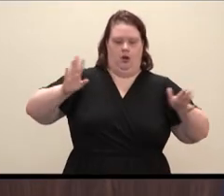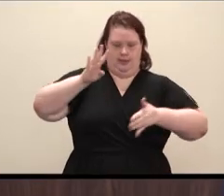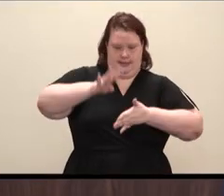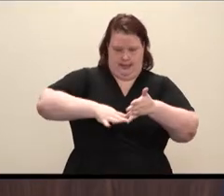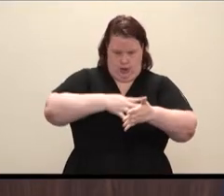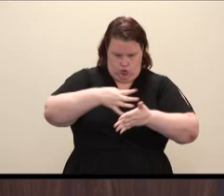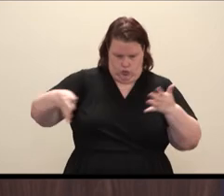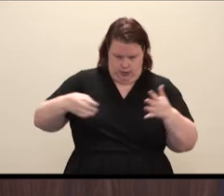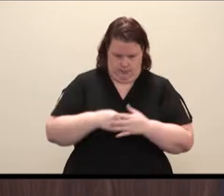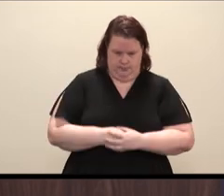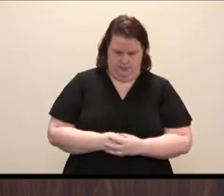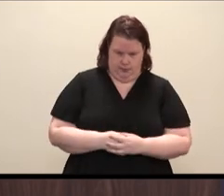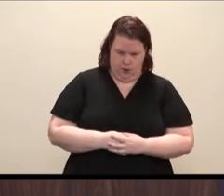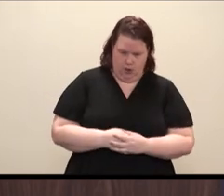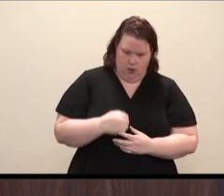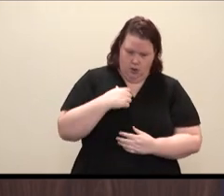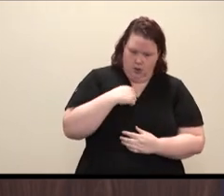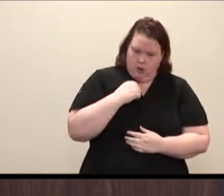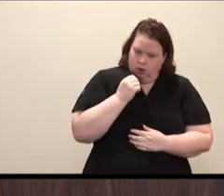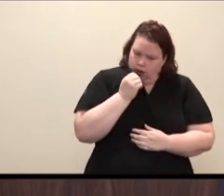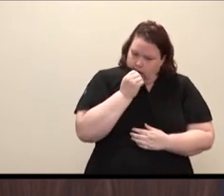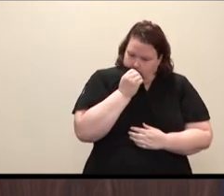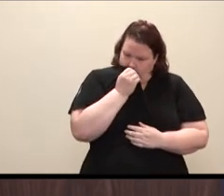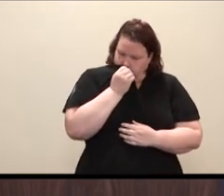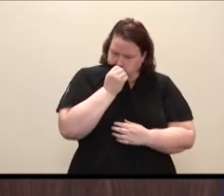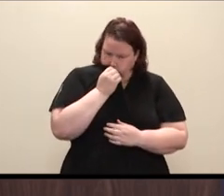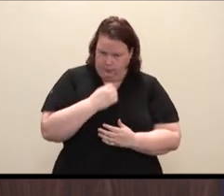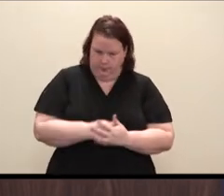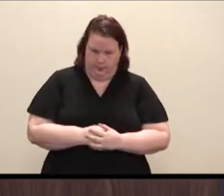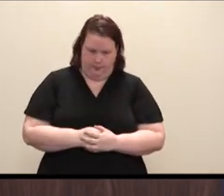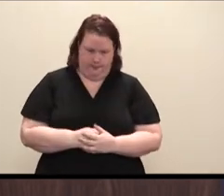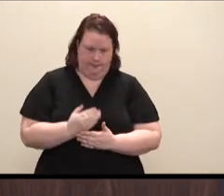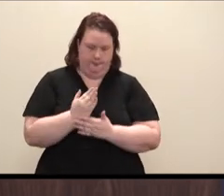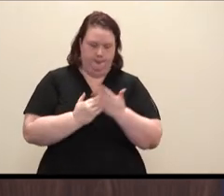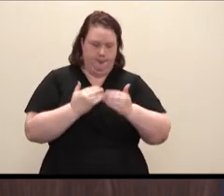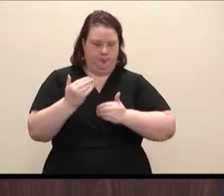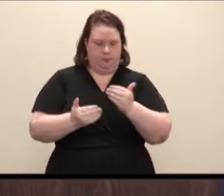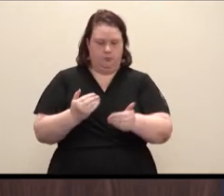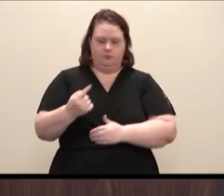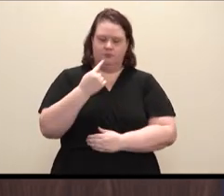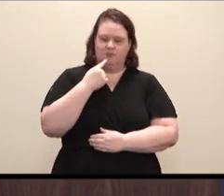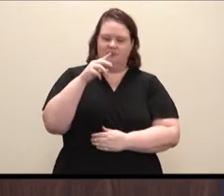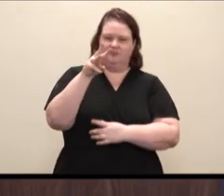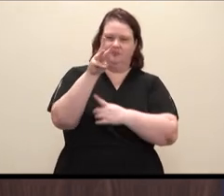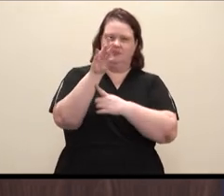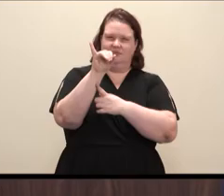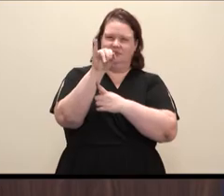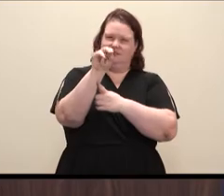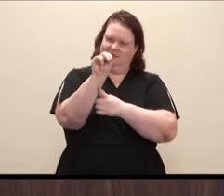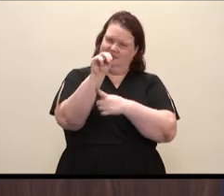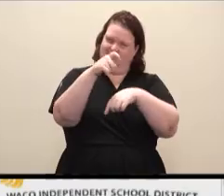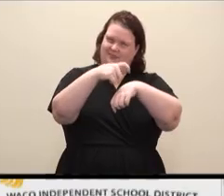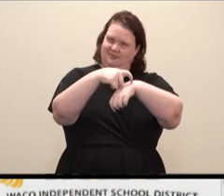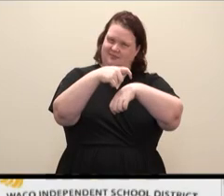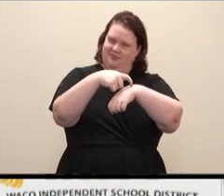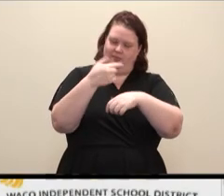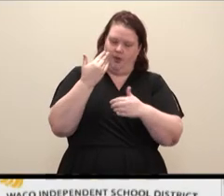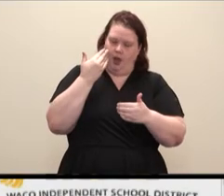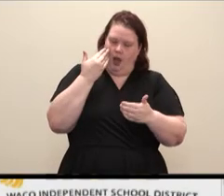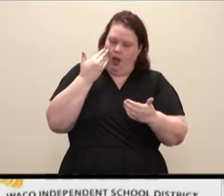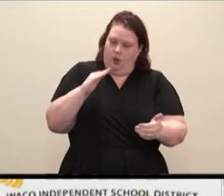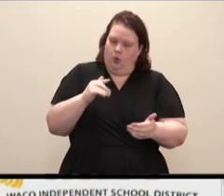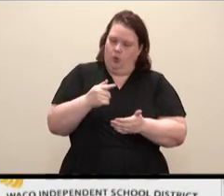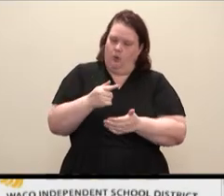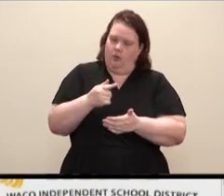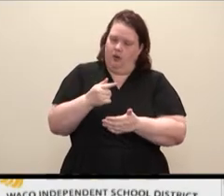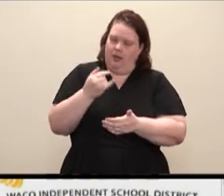master schedule will be a part of the process. You see there it says when time. I don't know if when time is actually what